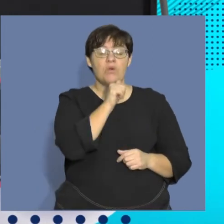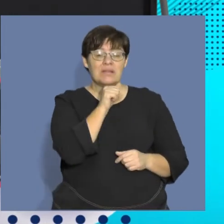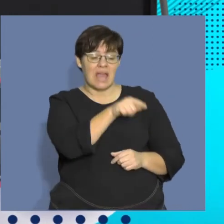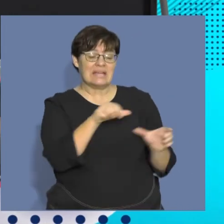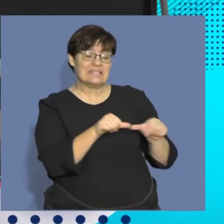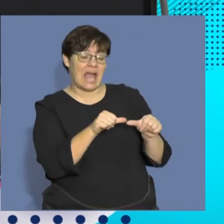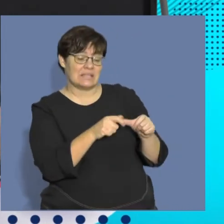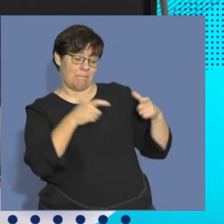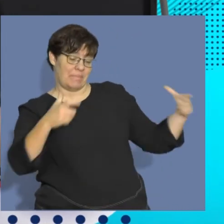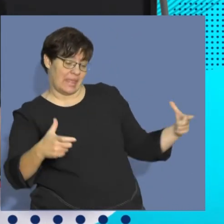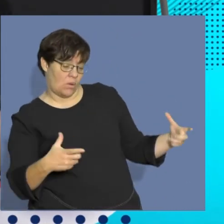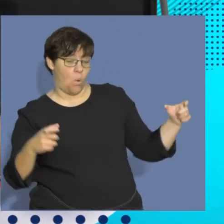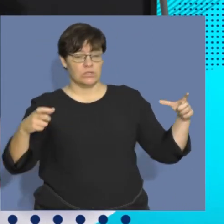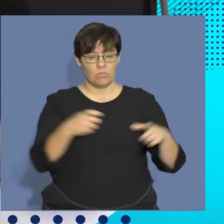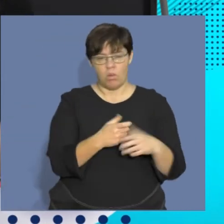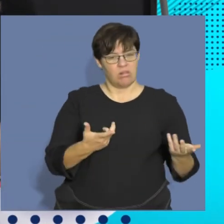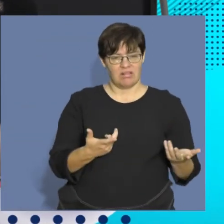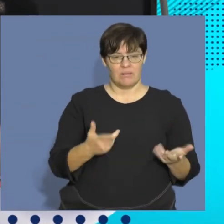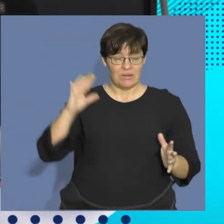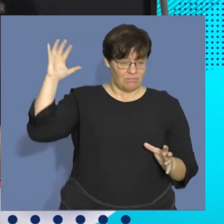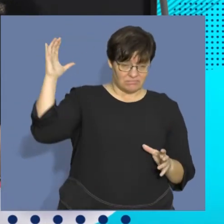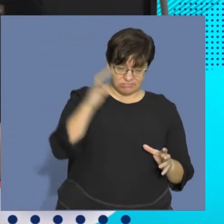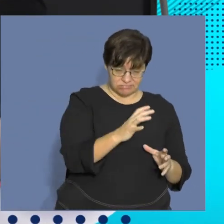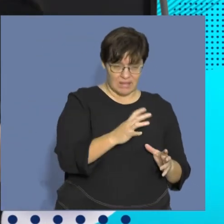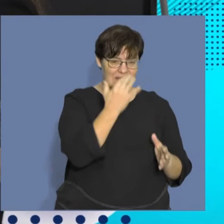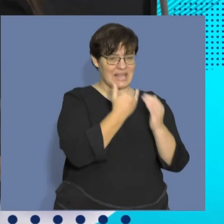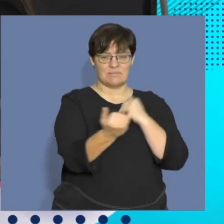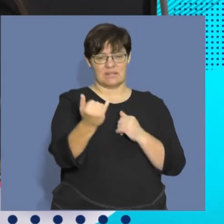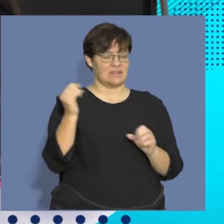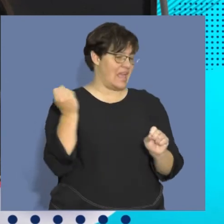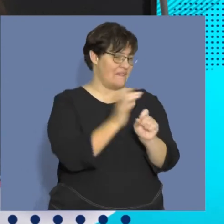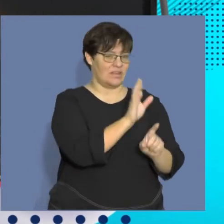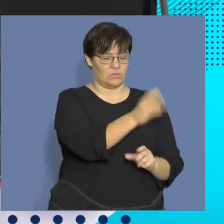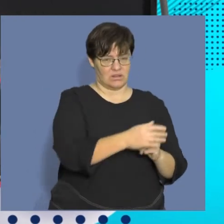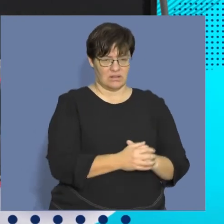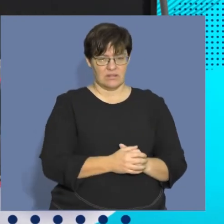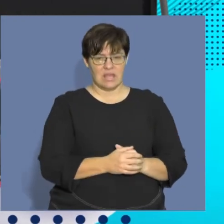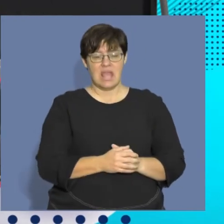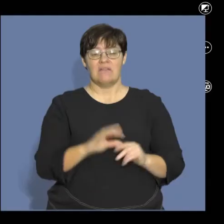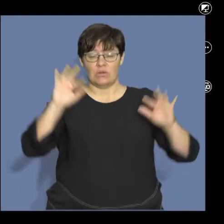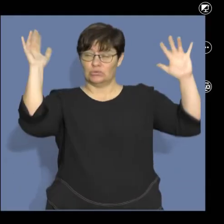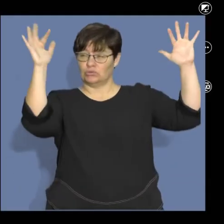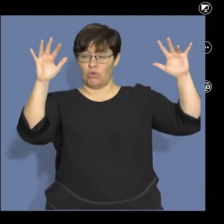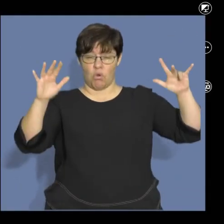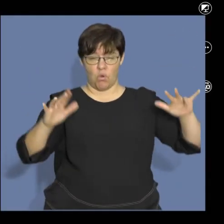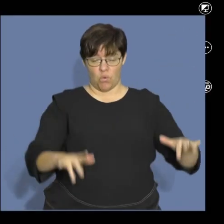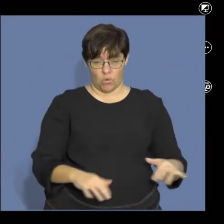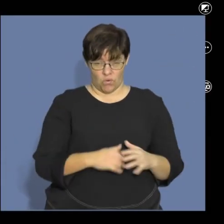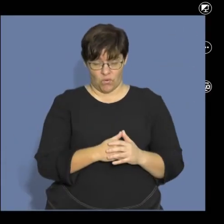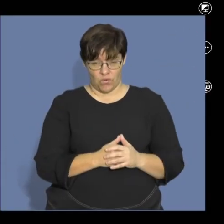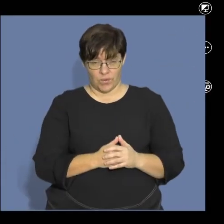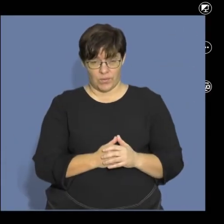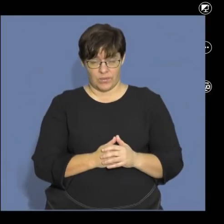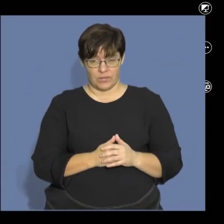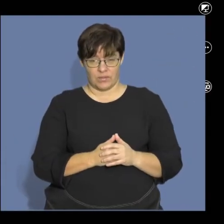irrespective of the size of the population. If we think about snow falling,